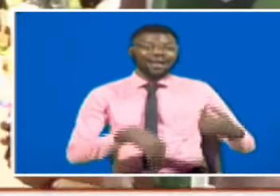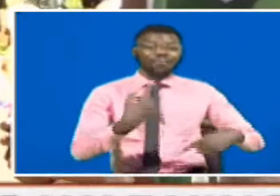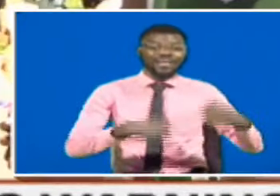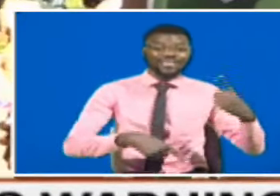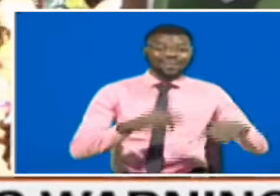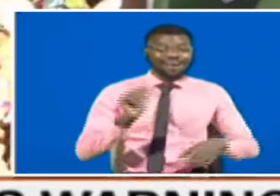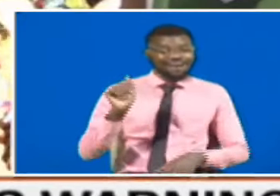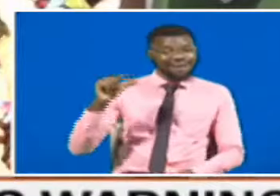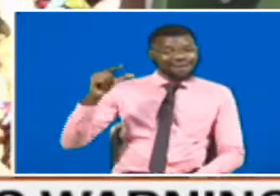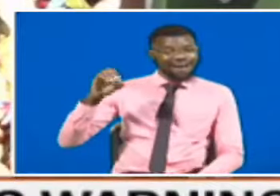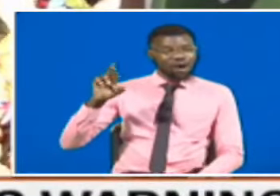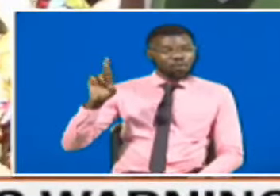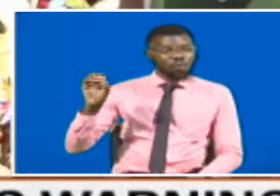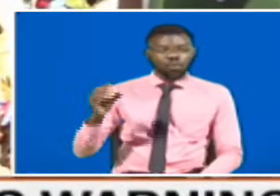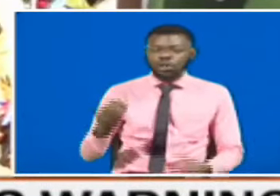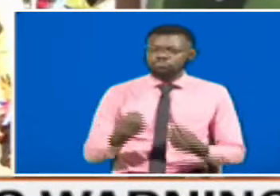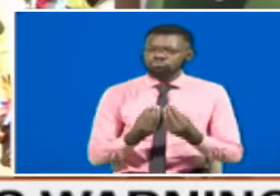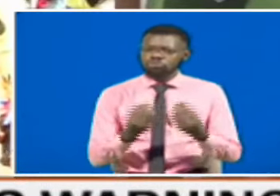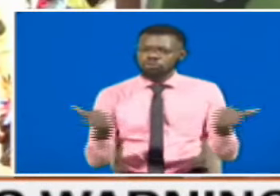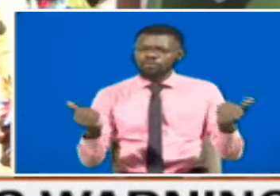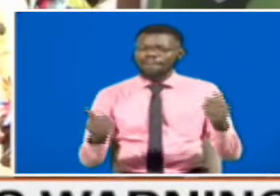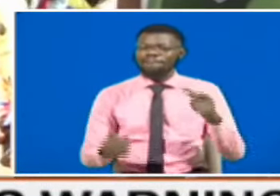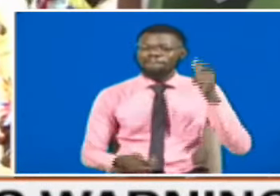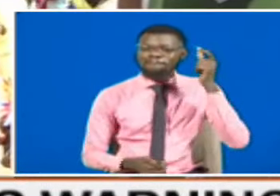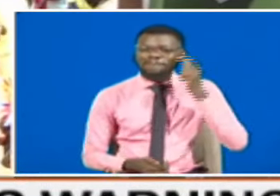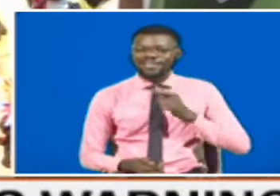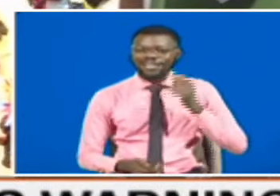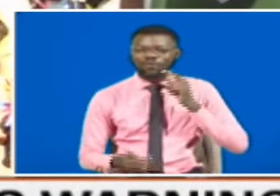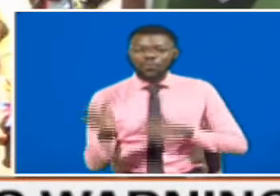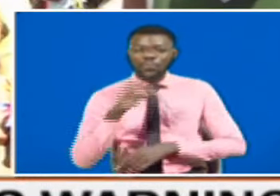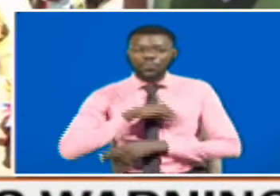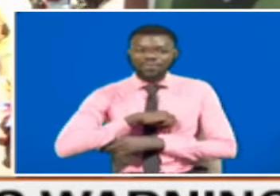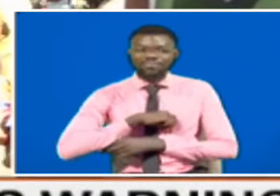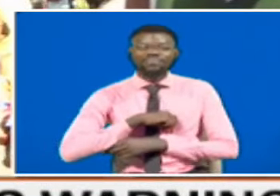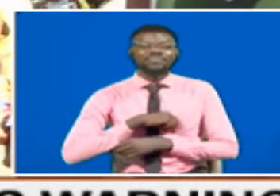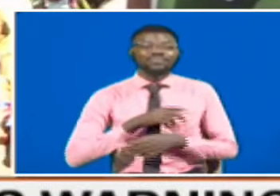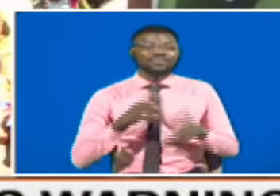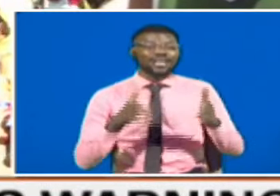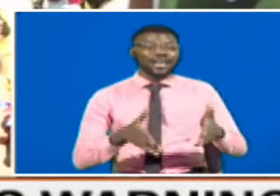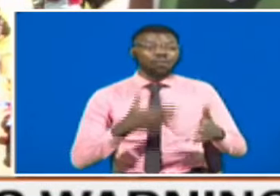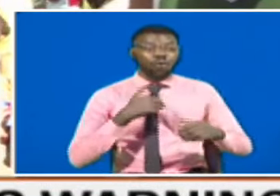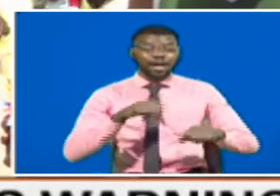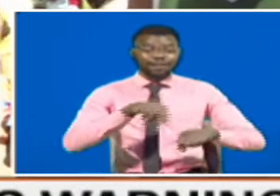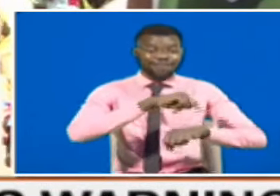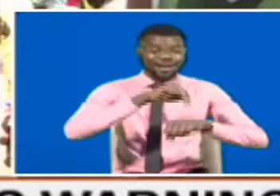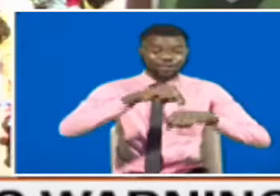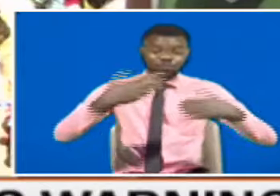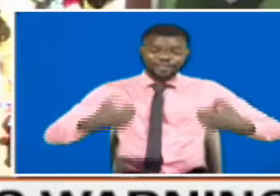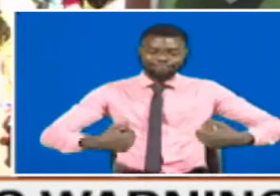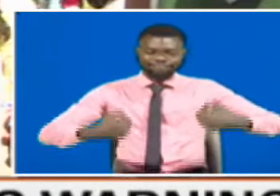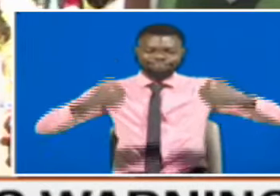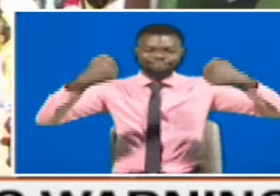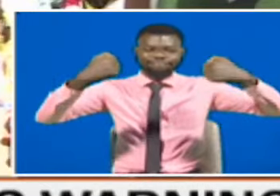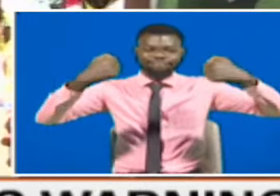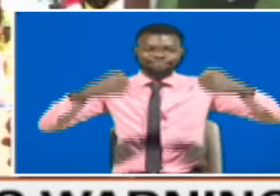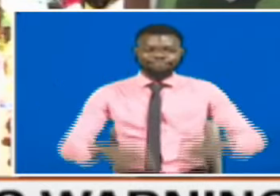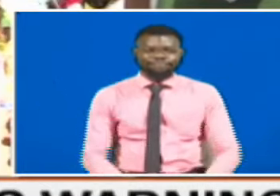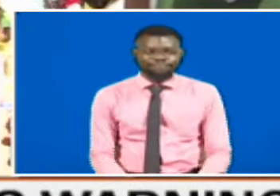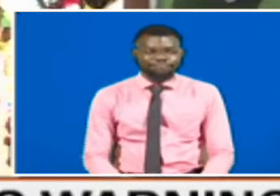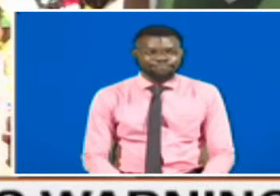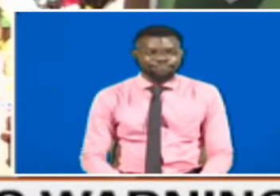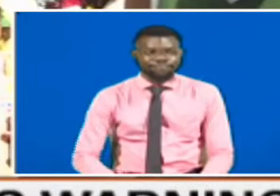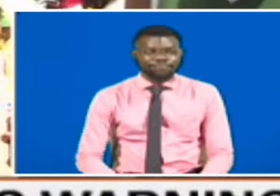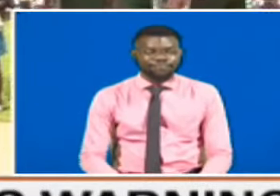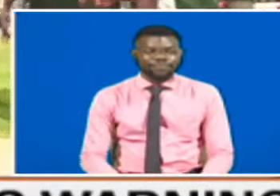Sare were able to knock out Maseno School, and at this particular time, they want the national trophy.